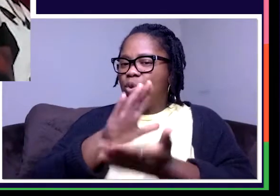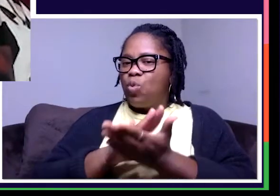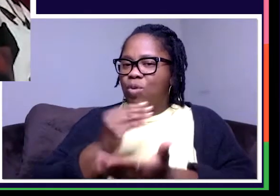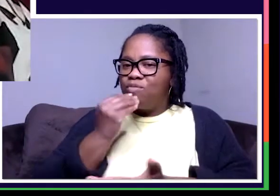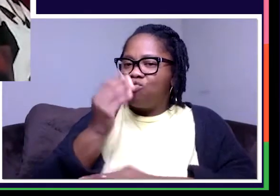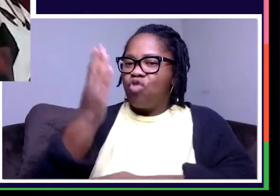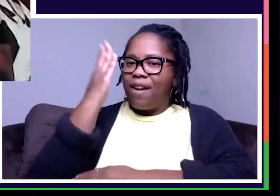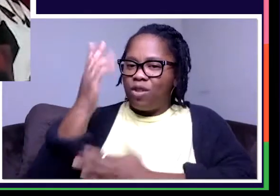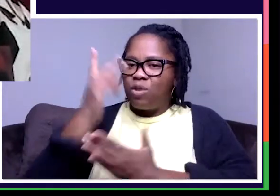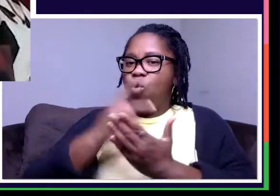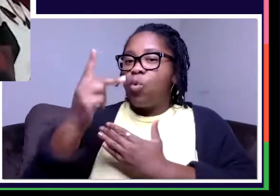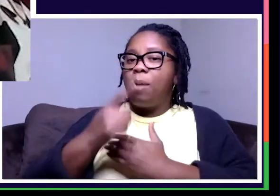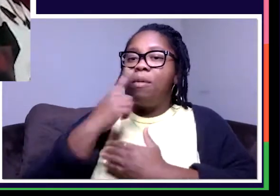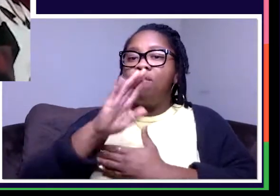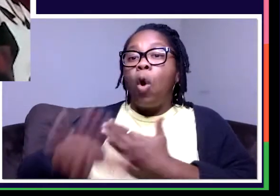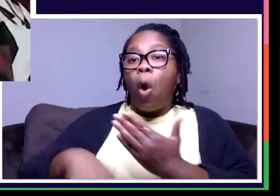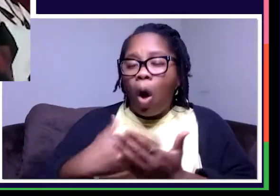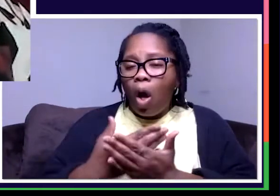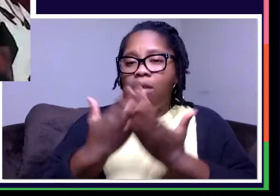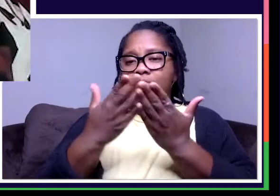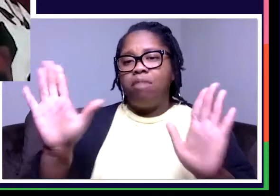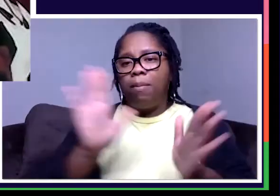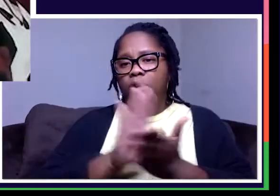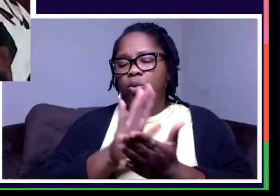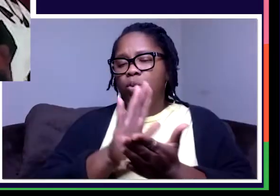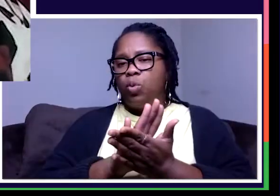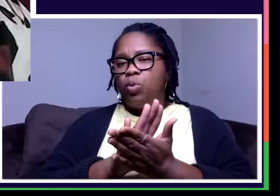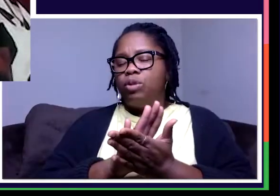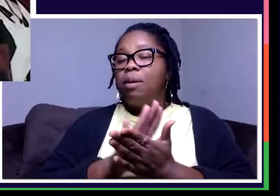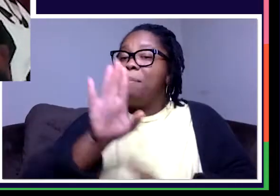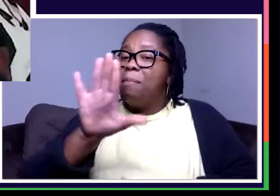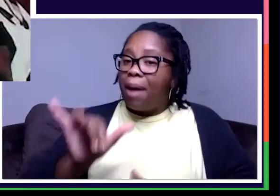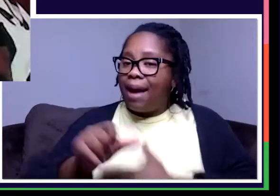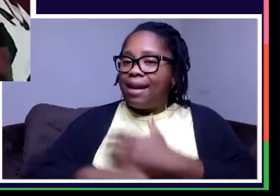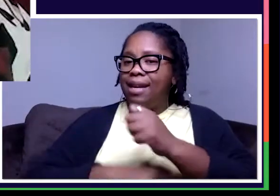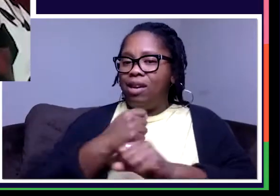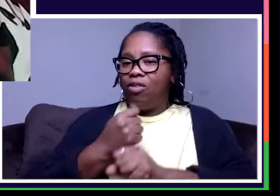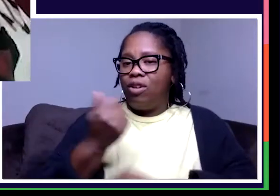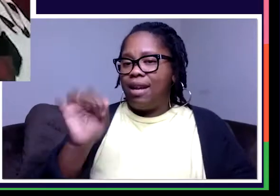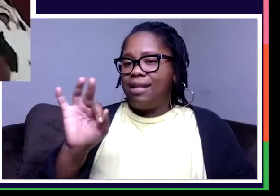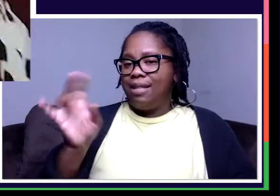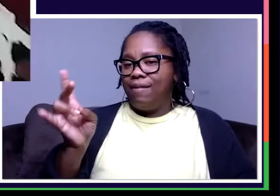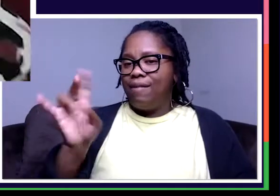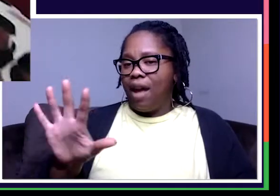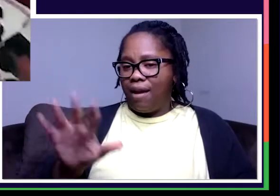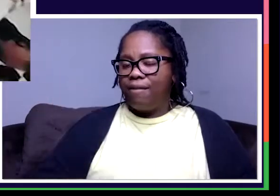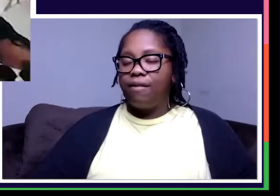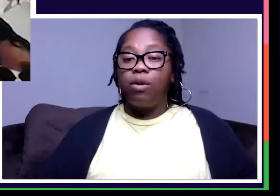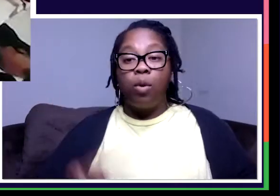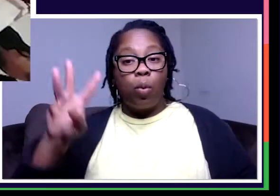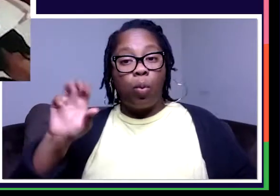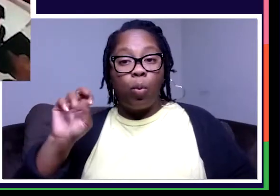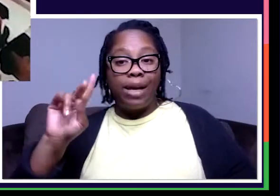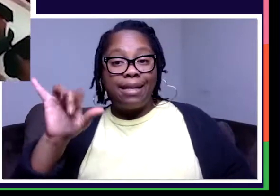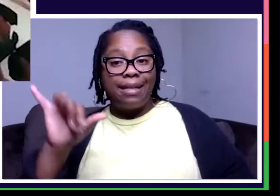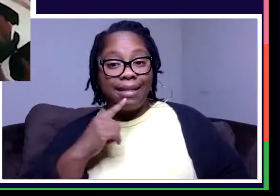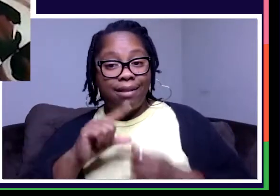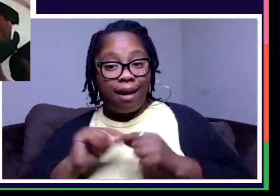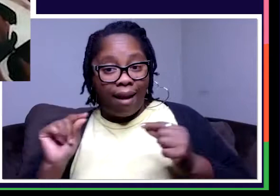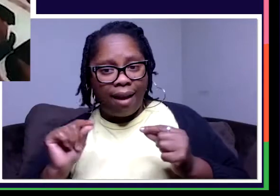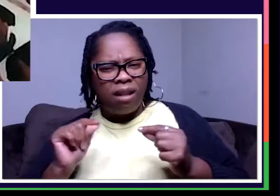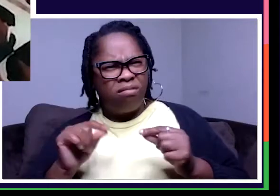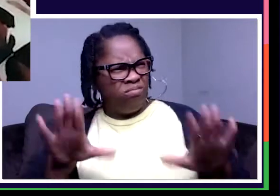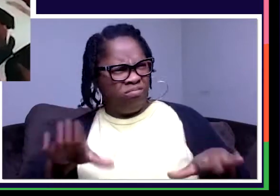Breakfast Program for all public schools by 1975. As Wendy states,